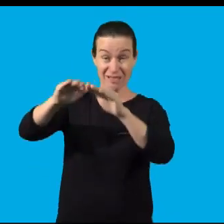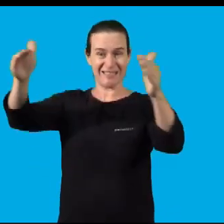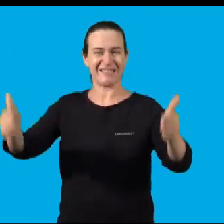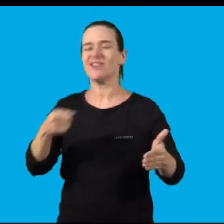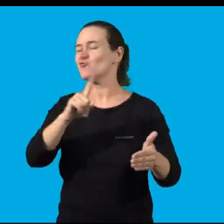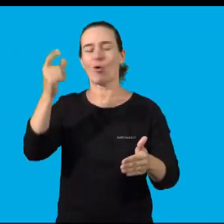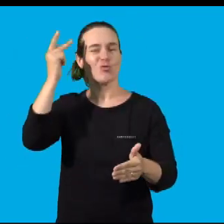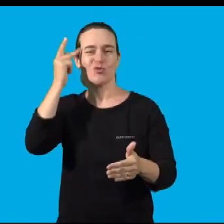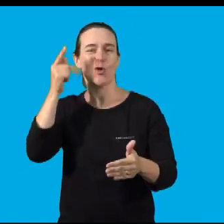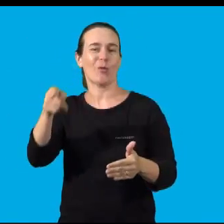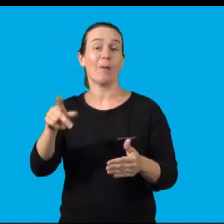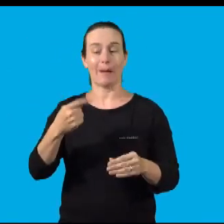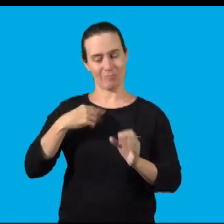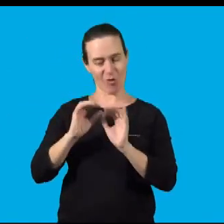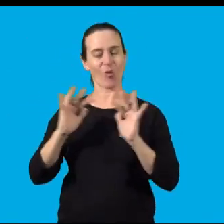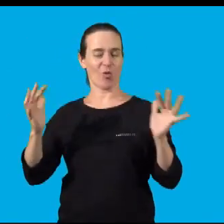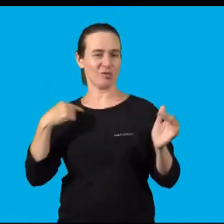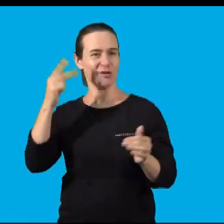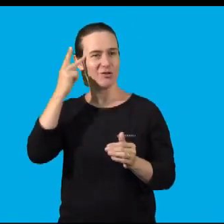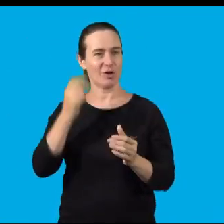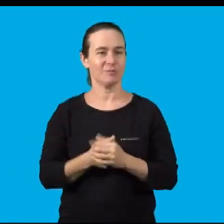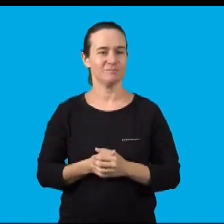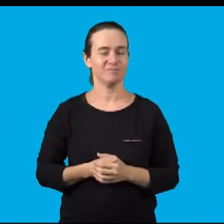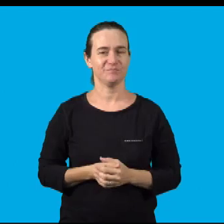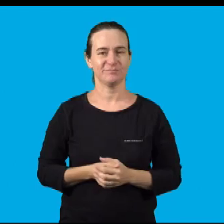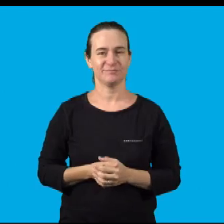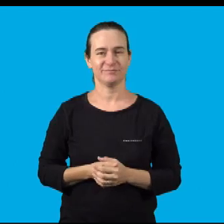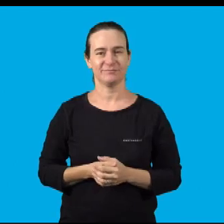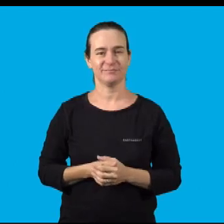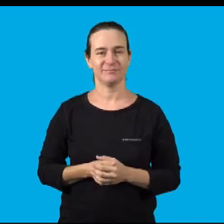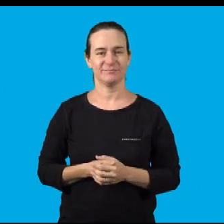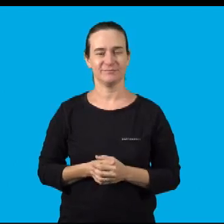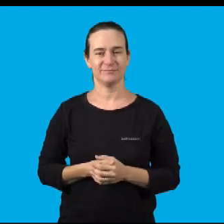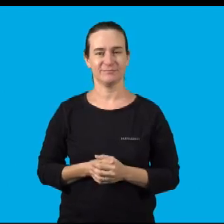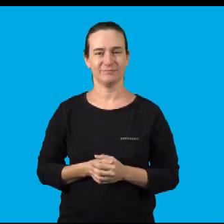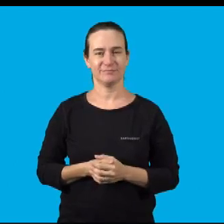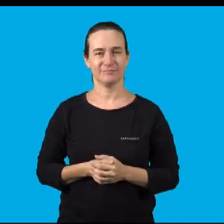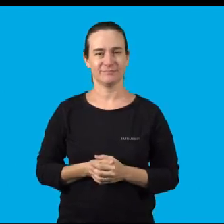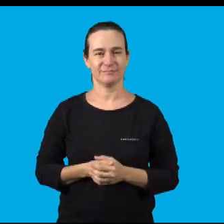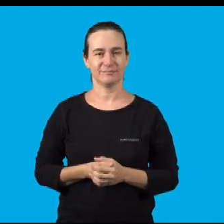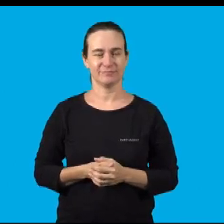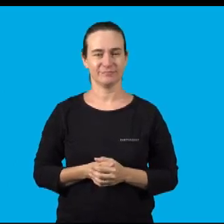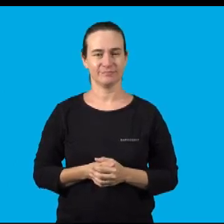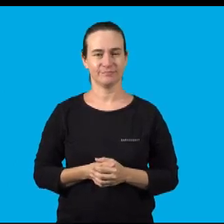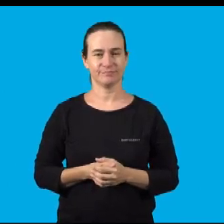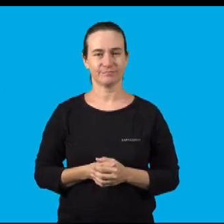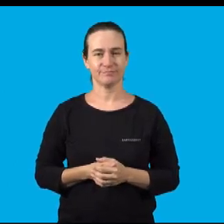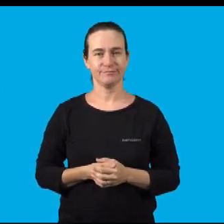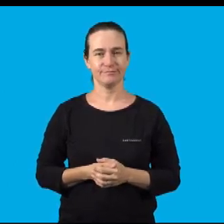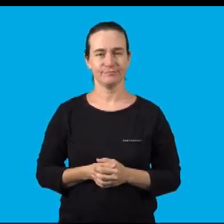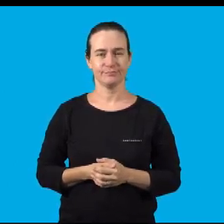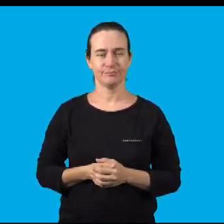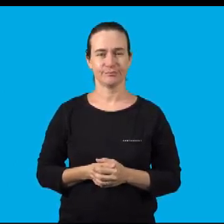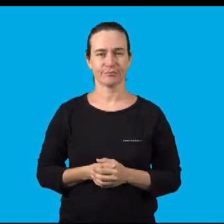aware and the characters are unaware of the original intention or double meaning by the speaker of the dialogue.